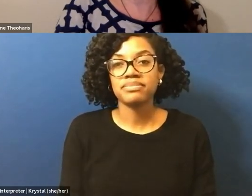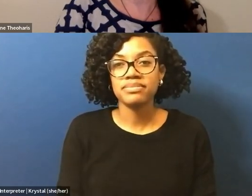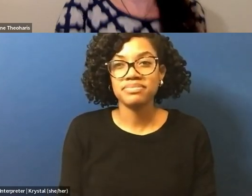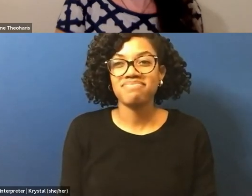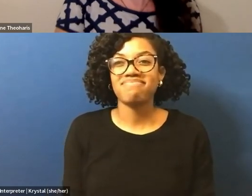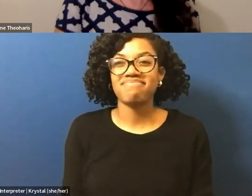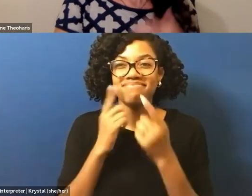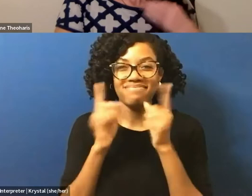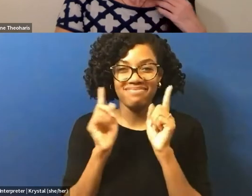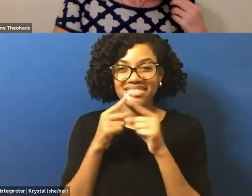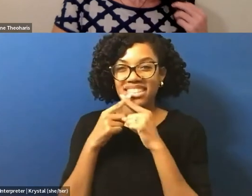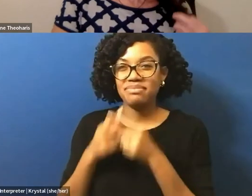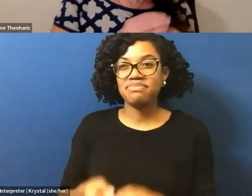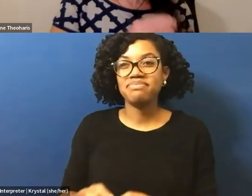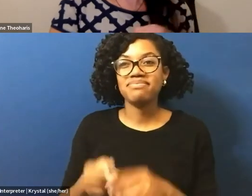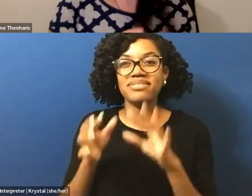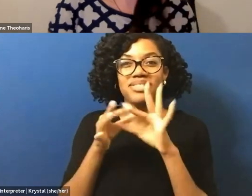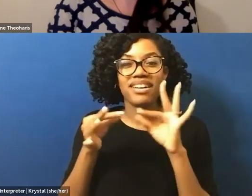There we go.